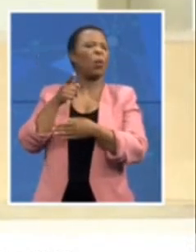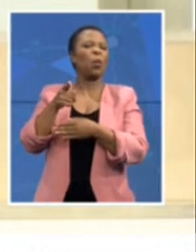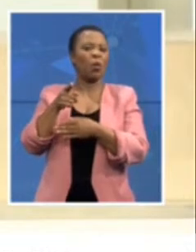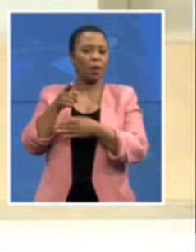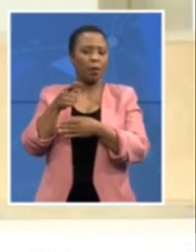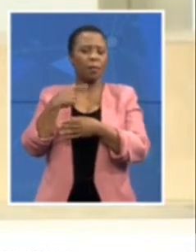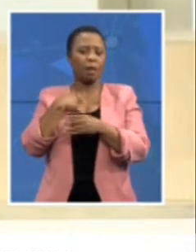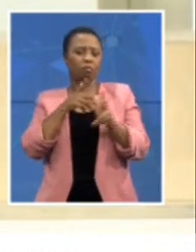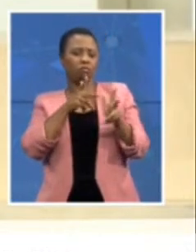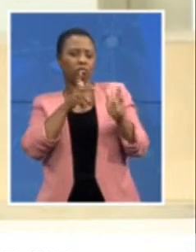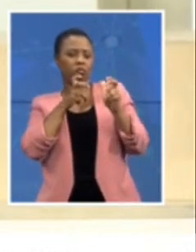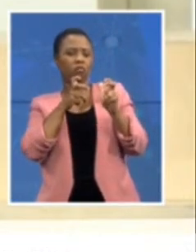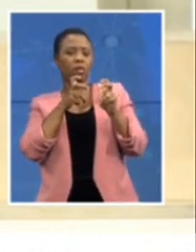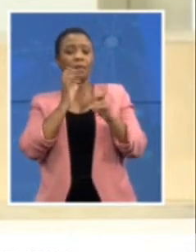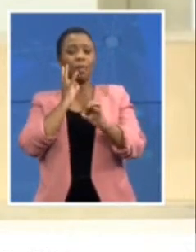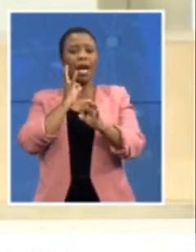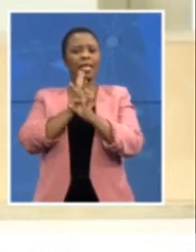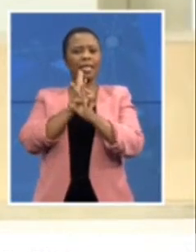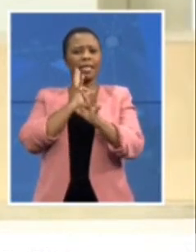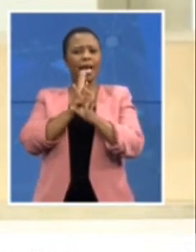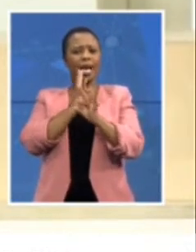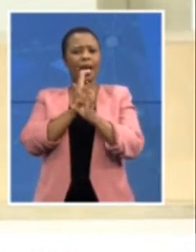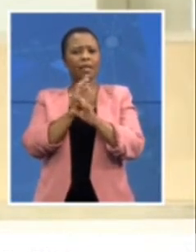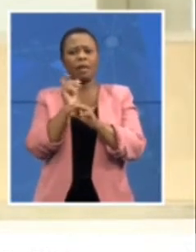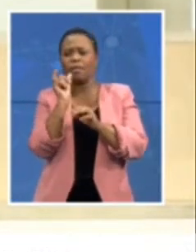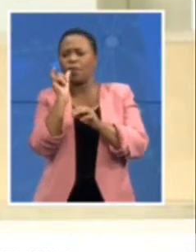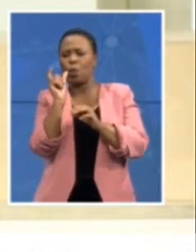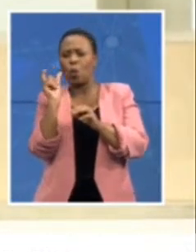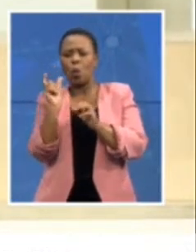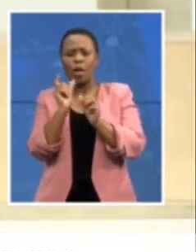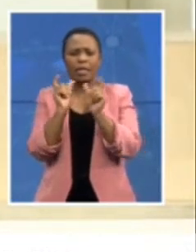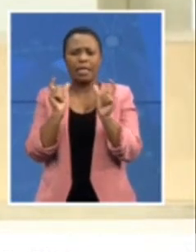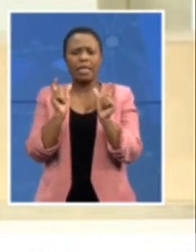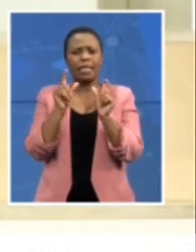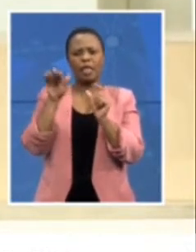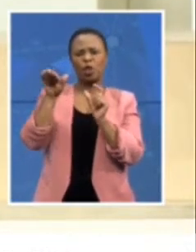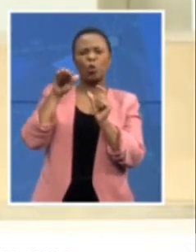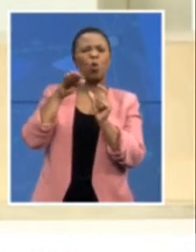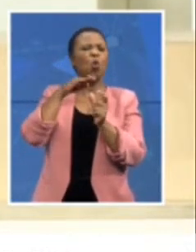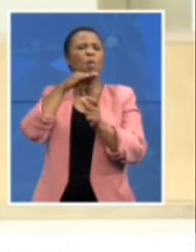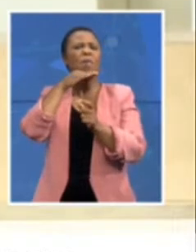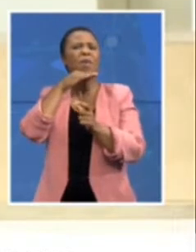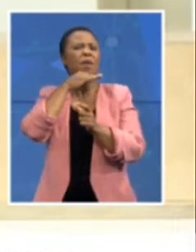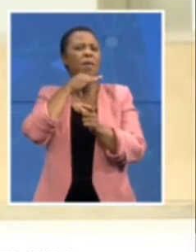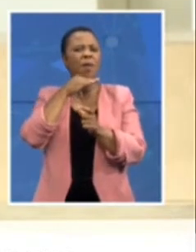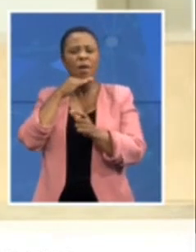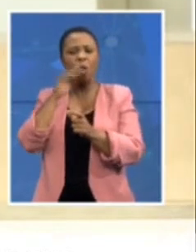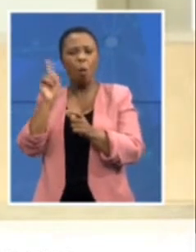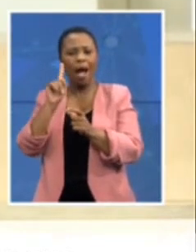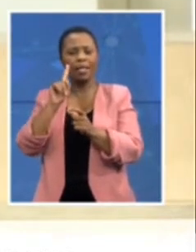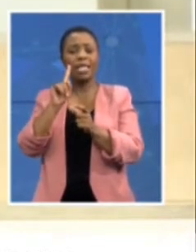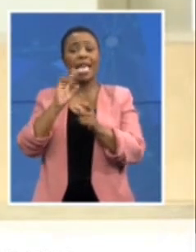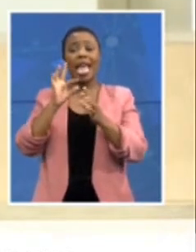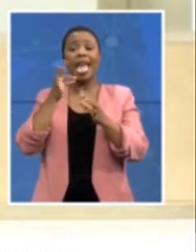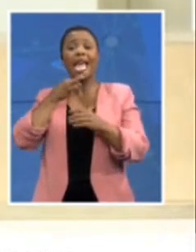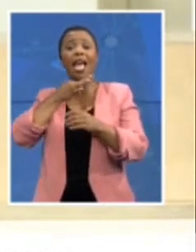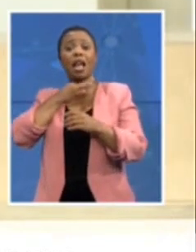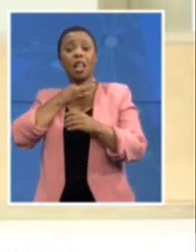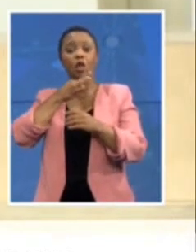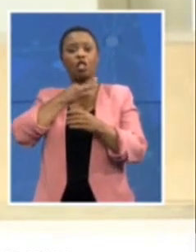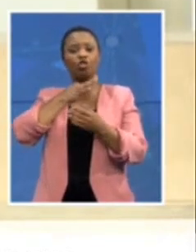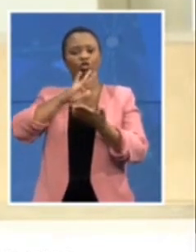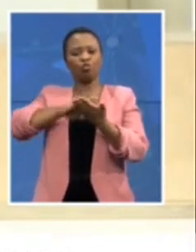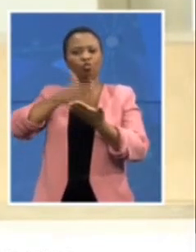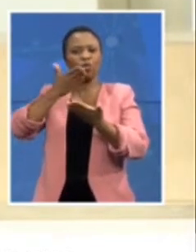the different words ngesiZulu. And interpreted into English, they would be talking about, if I should